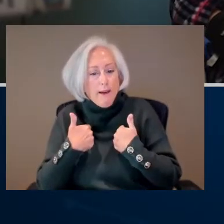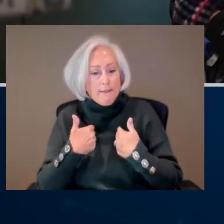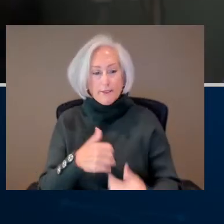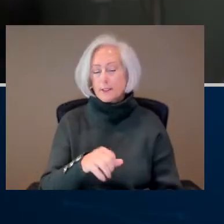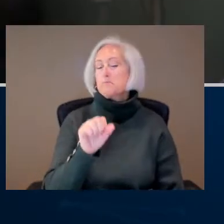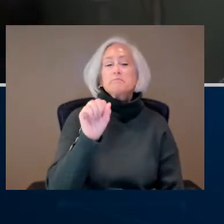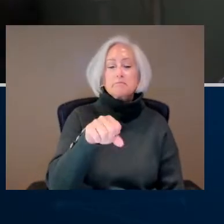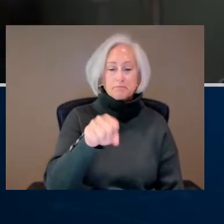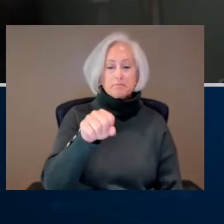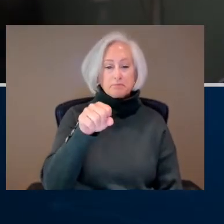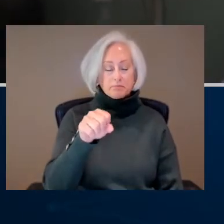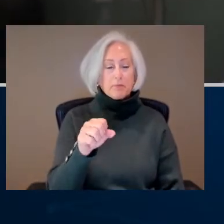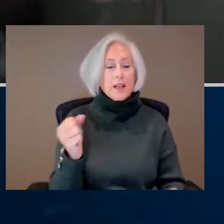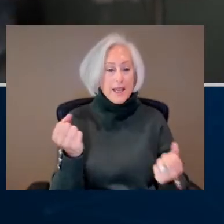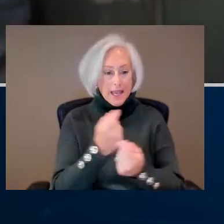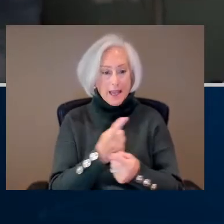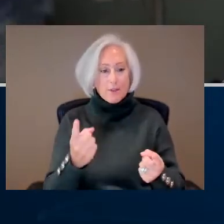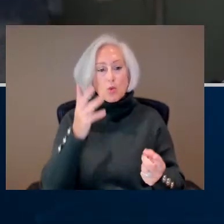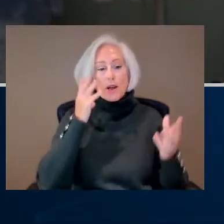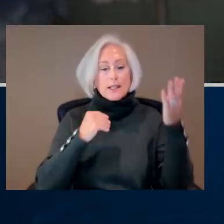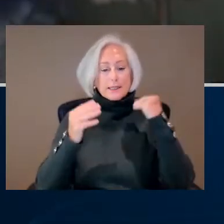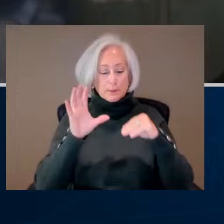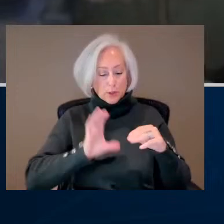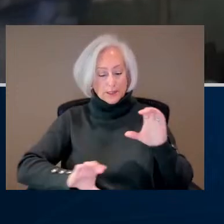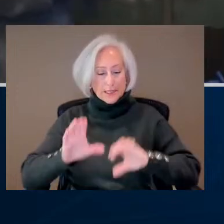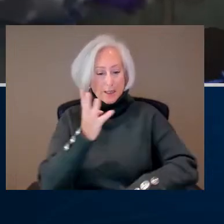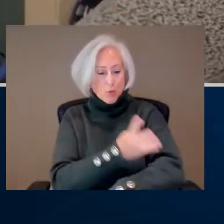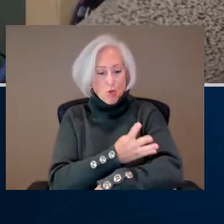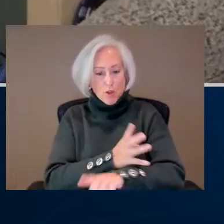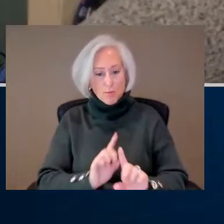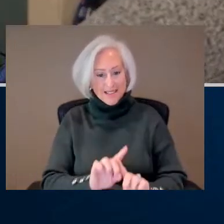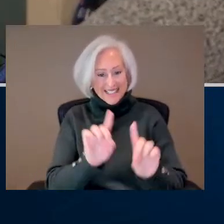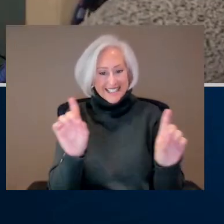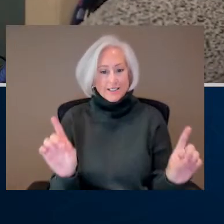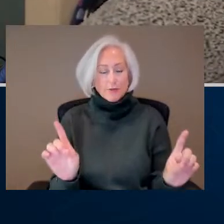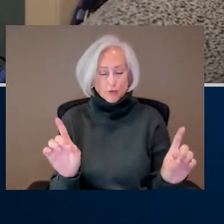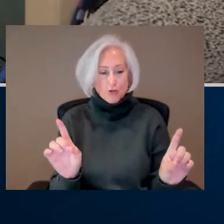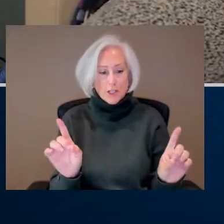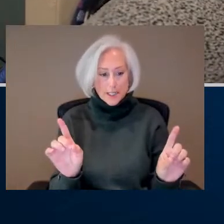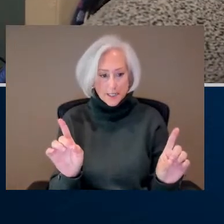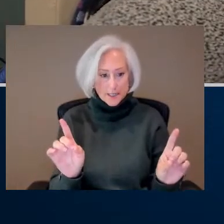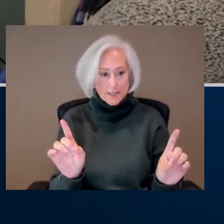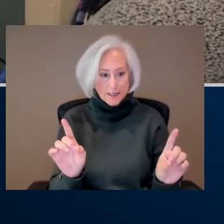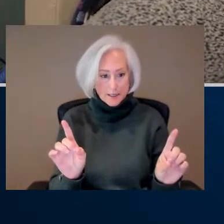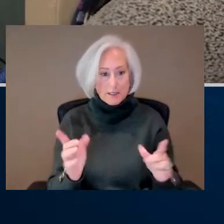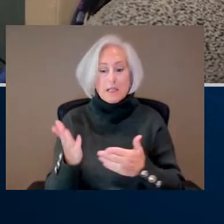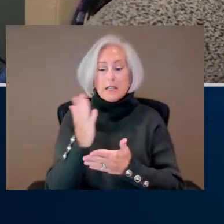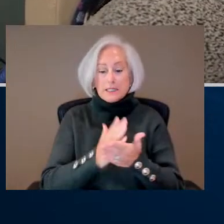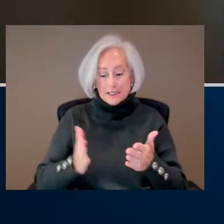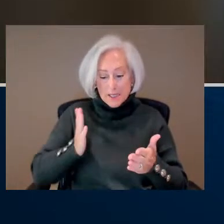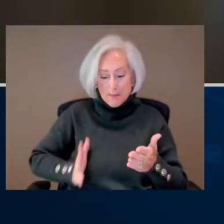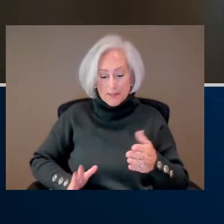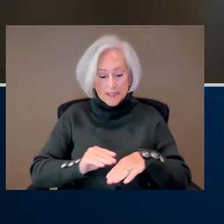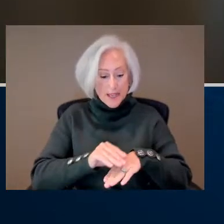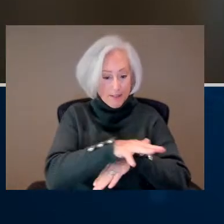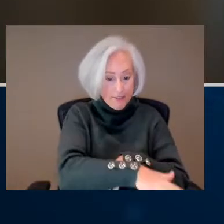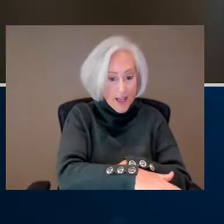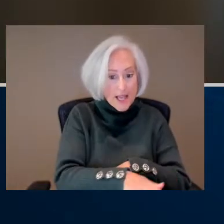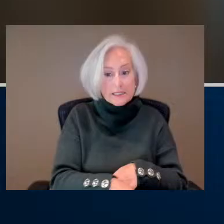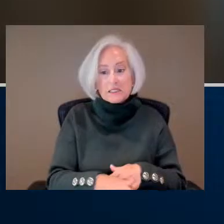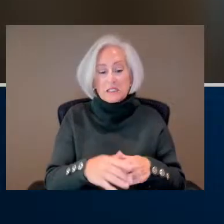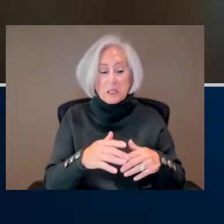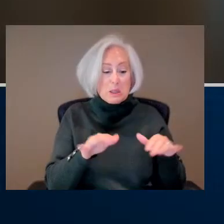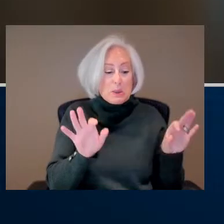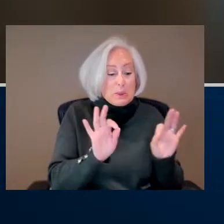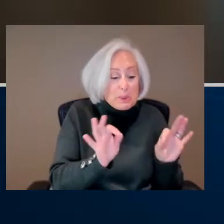everybody goes through chemotherapy a little differently in terms of having lots of side effects or having some side effects. And when you're pregnant, you're